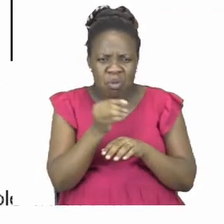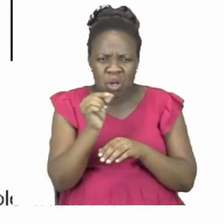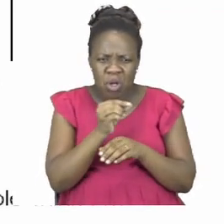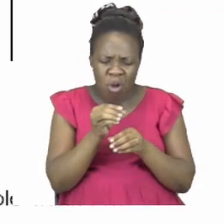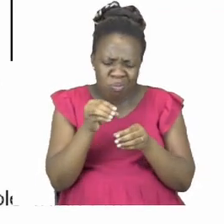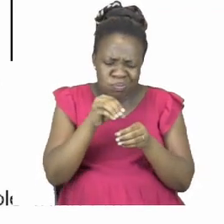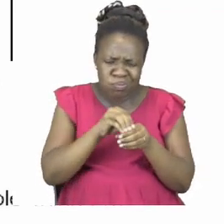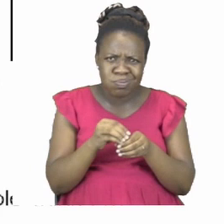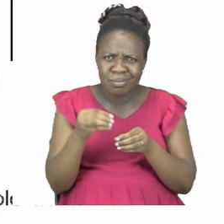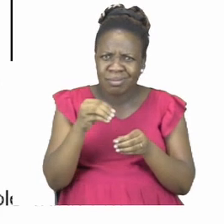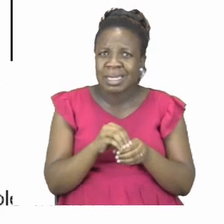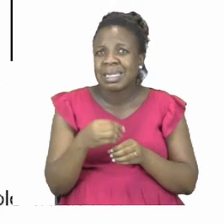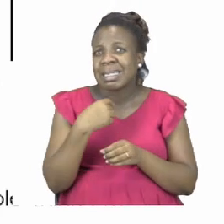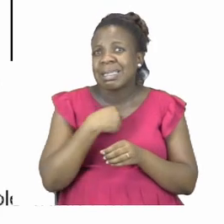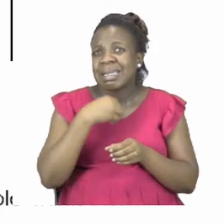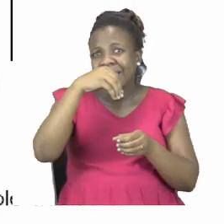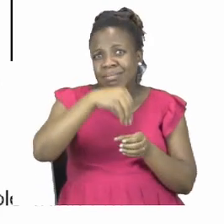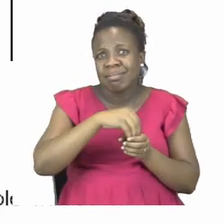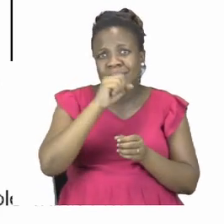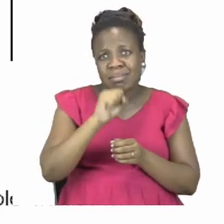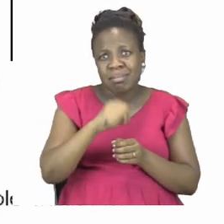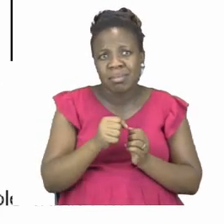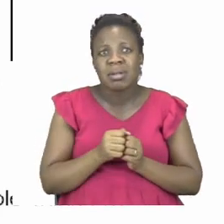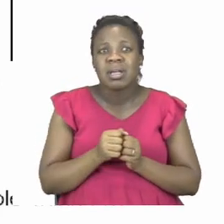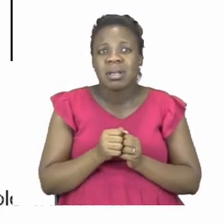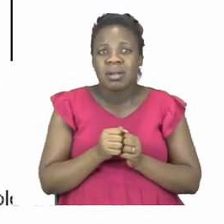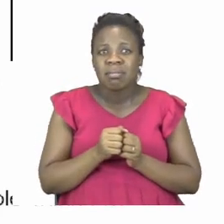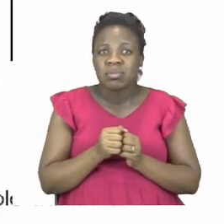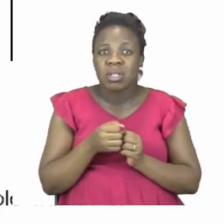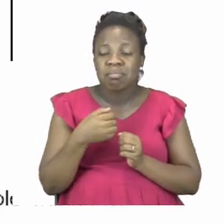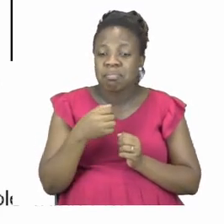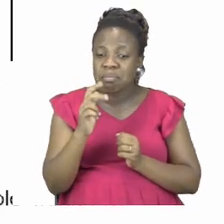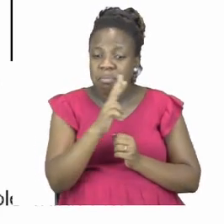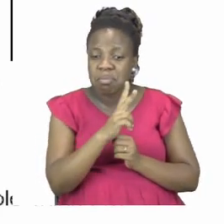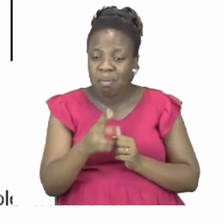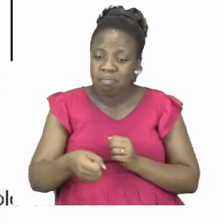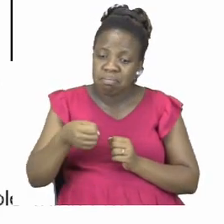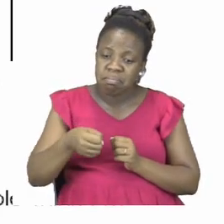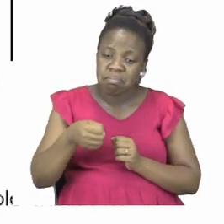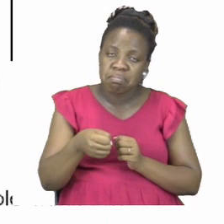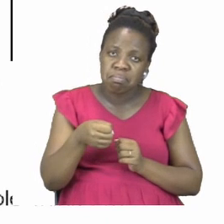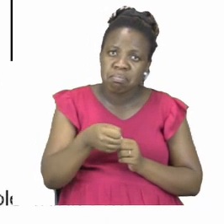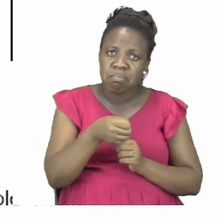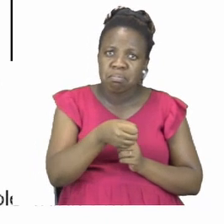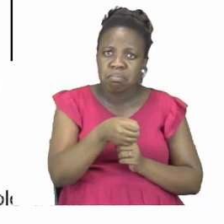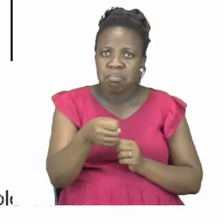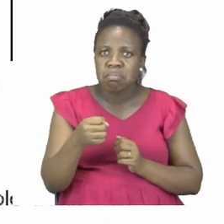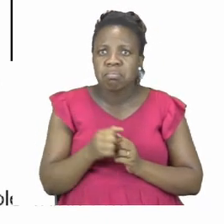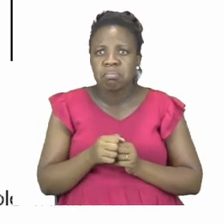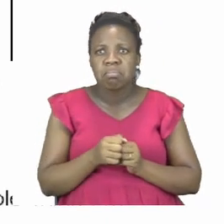so they can carry me with them. They take me camping to